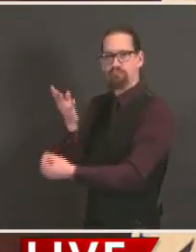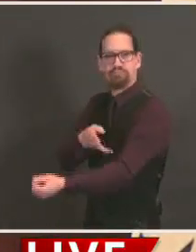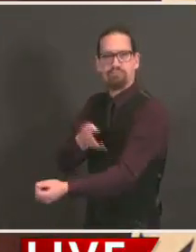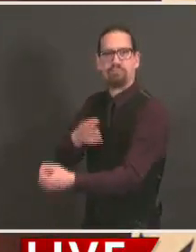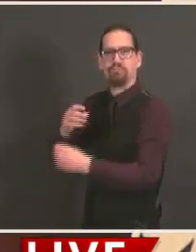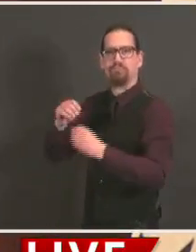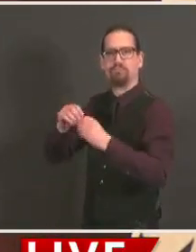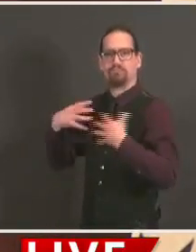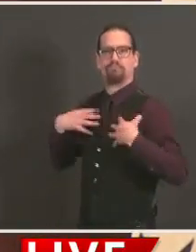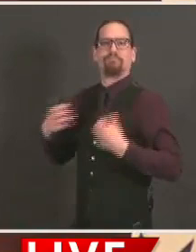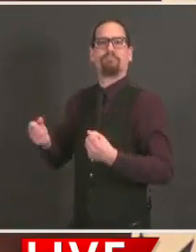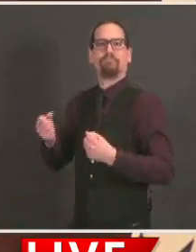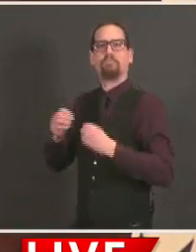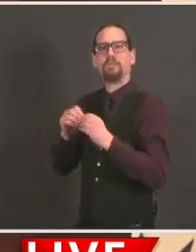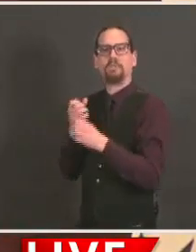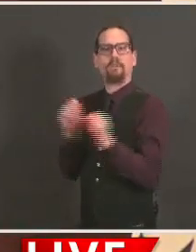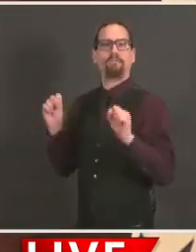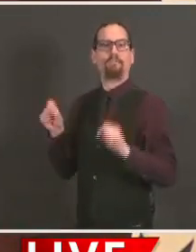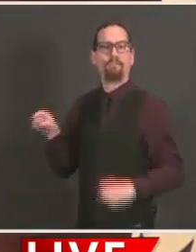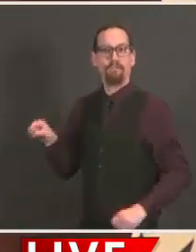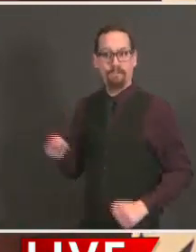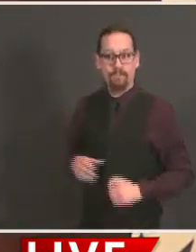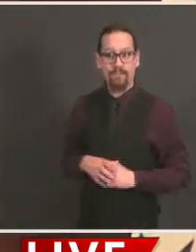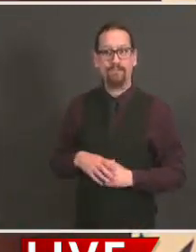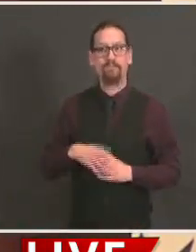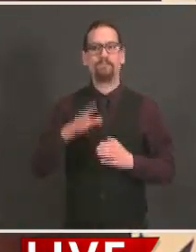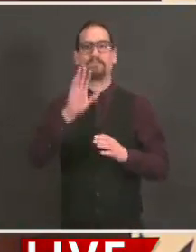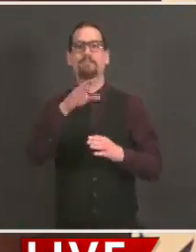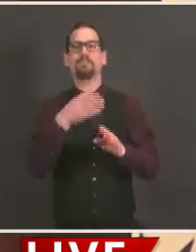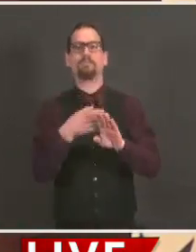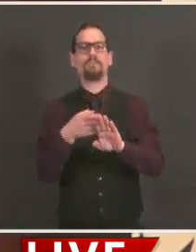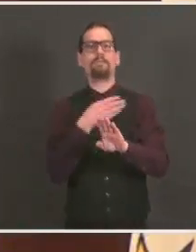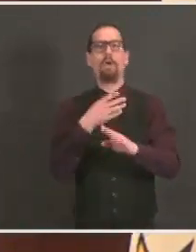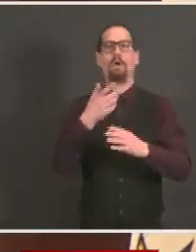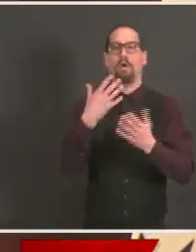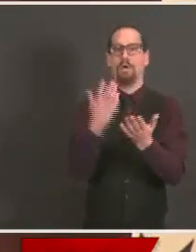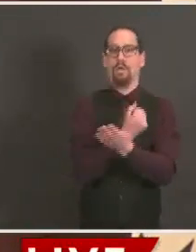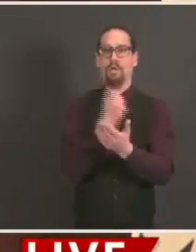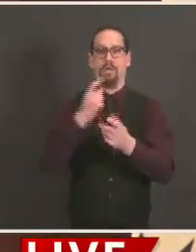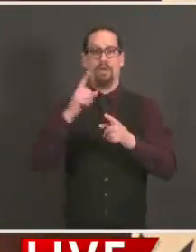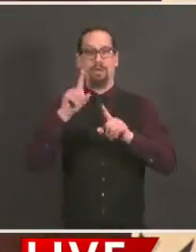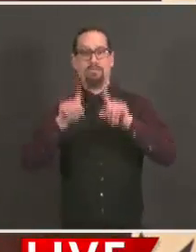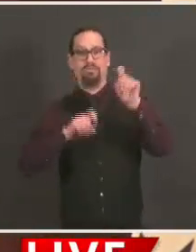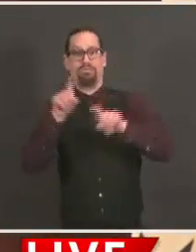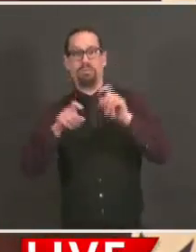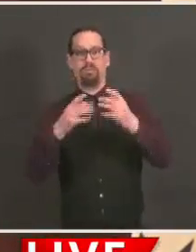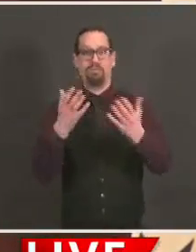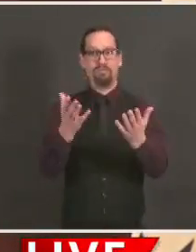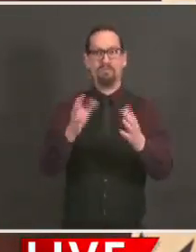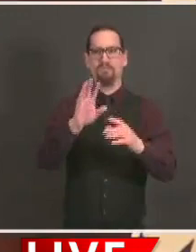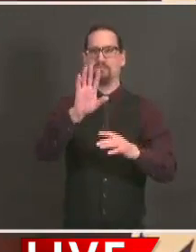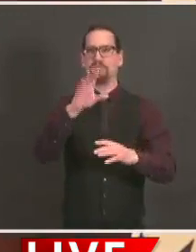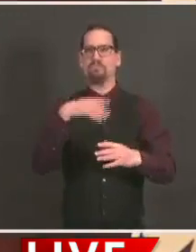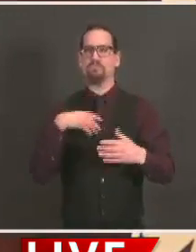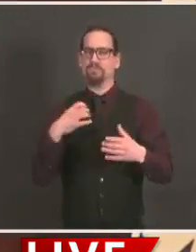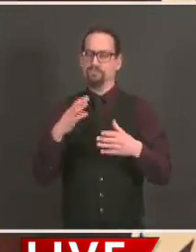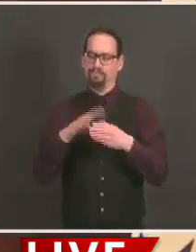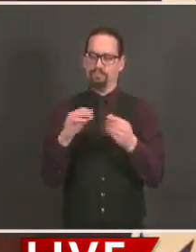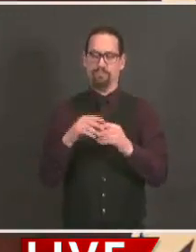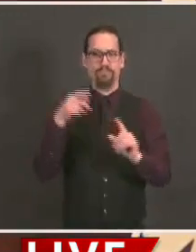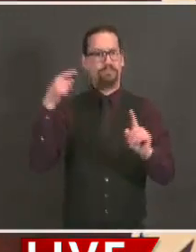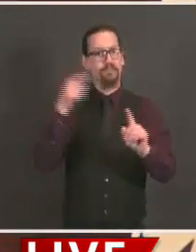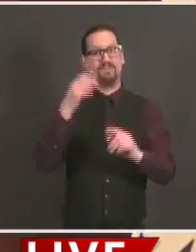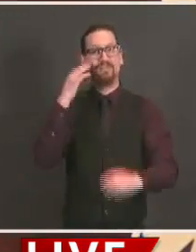Before opening things up for questions, I want to mention the Super Bowl. Many of you may not know I'm a huge